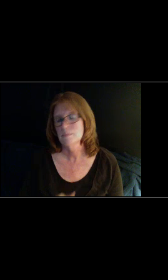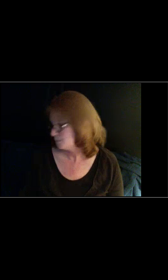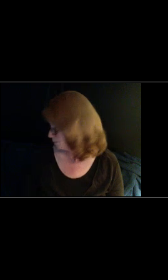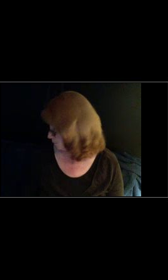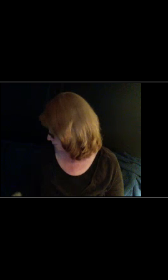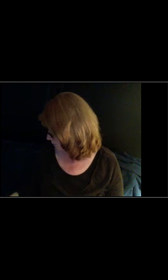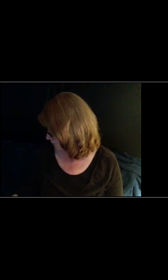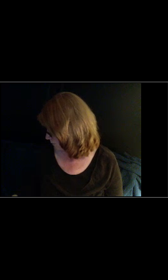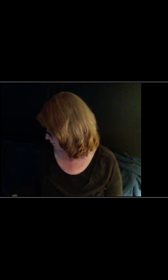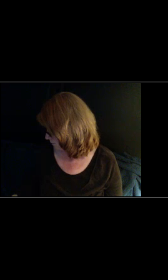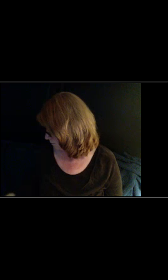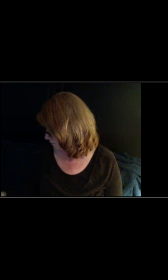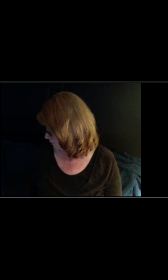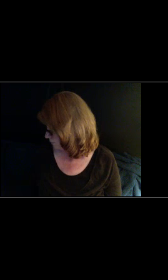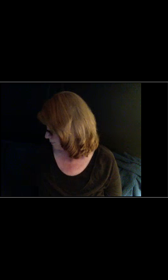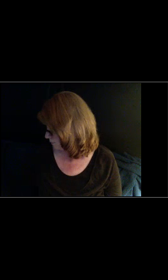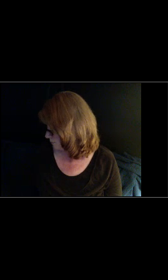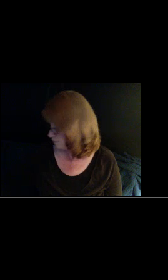slide.